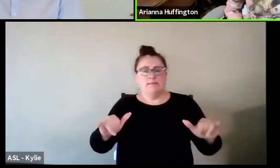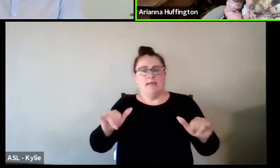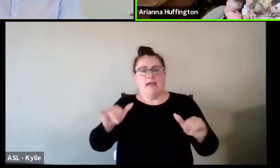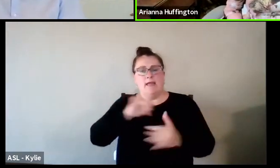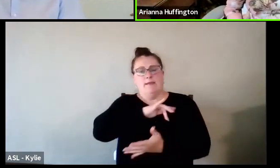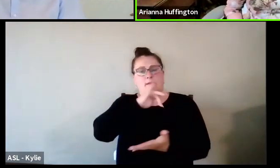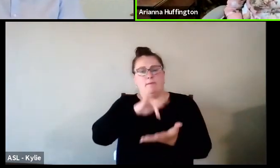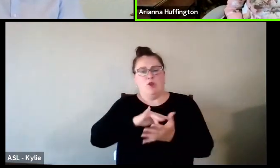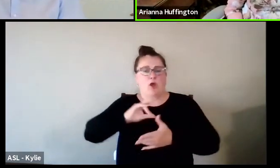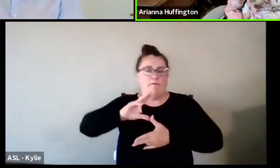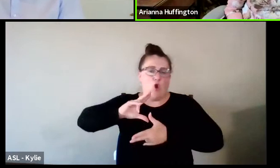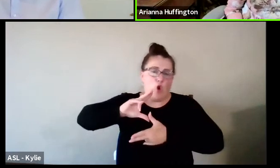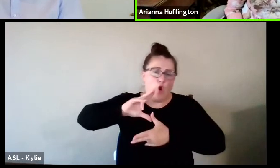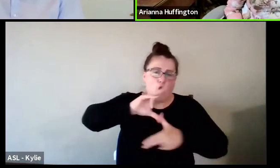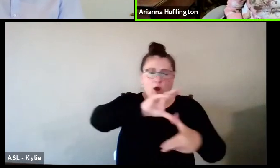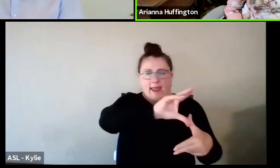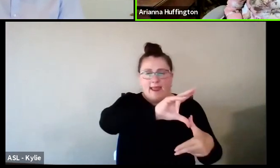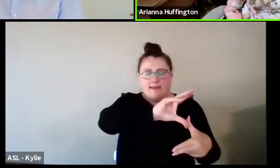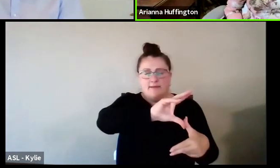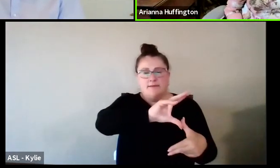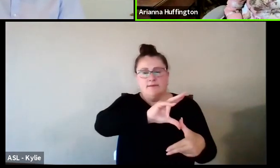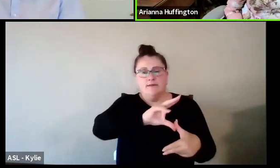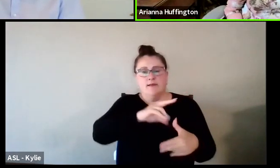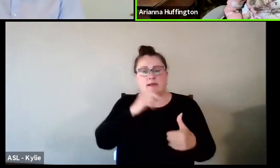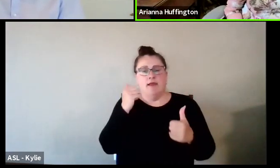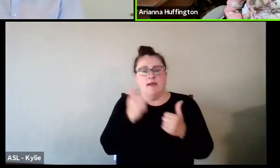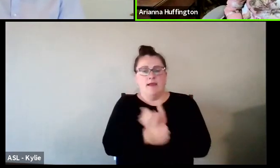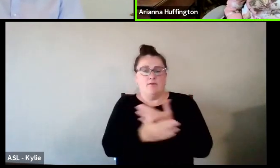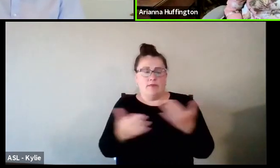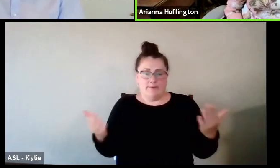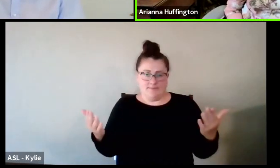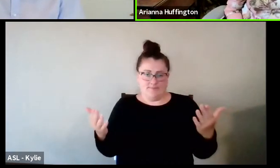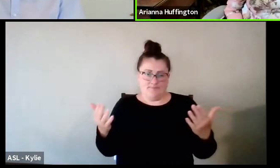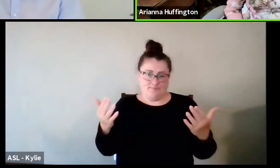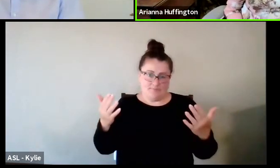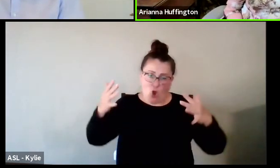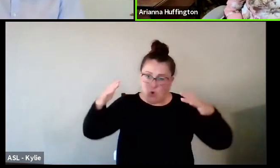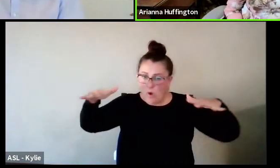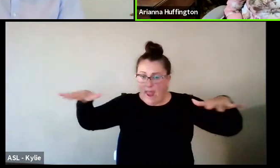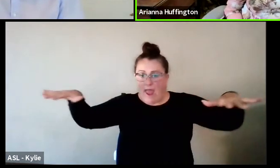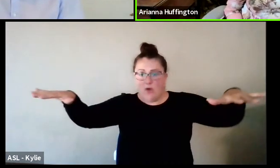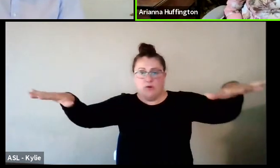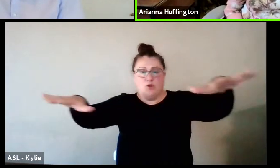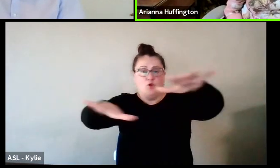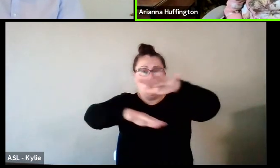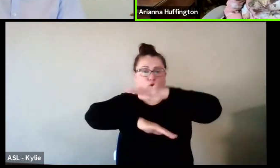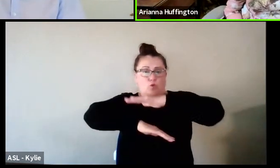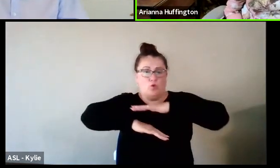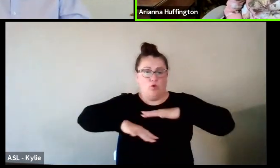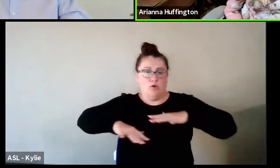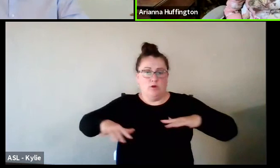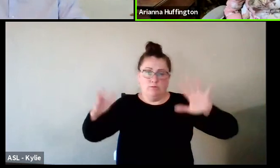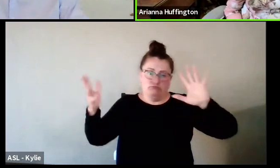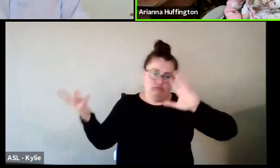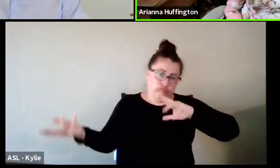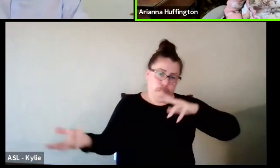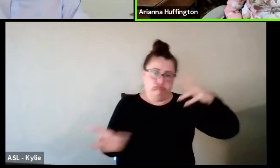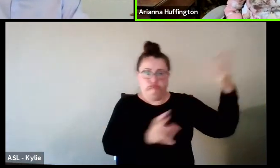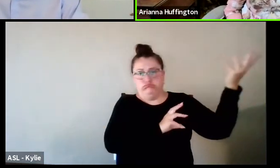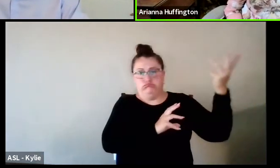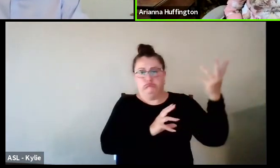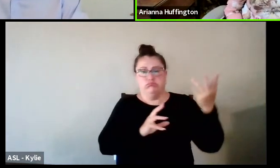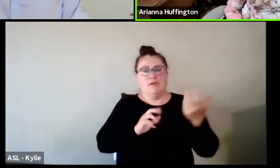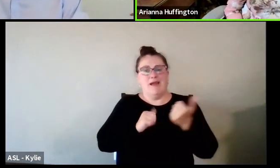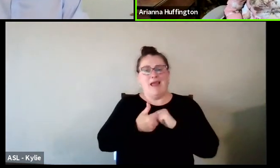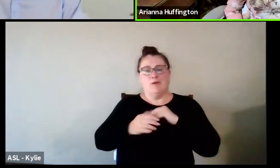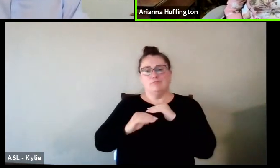hurricane? While everything around you is in turmoil. And I